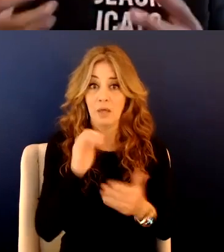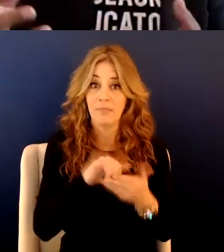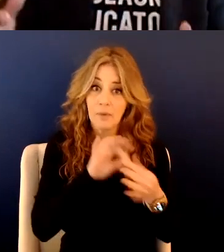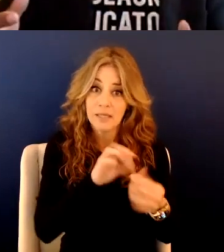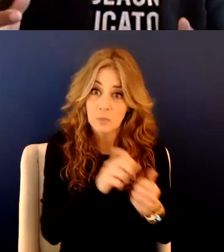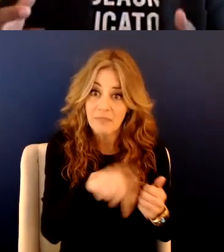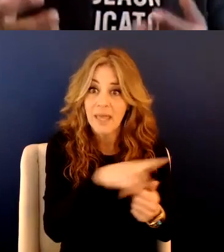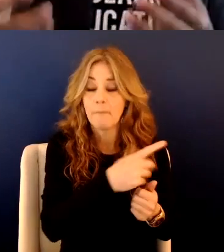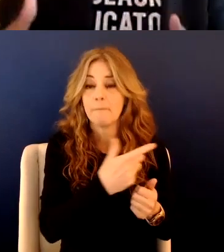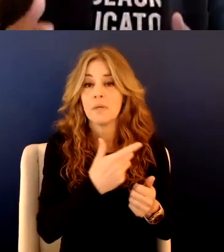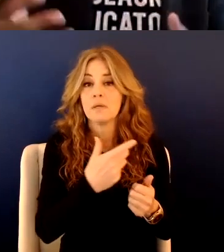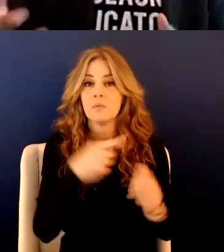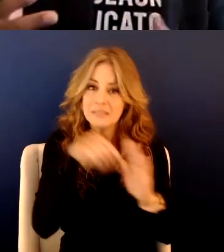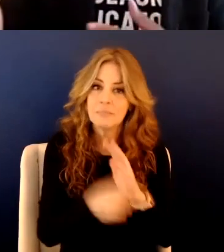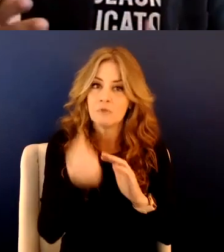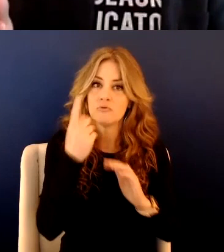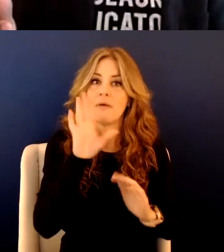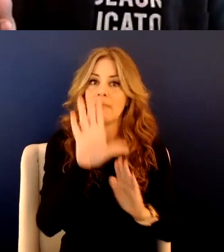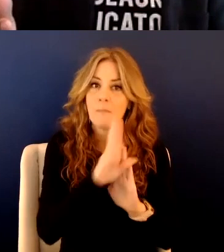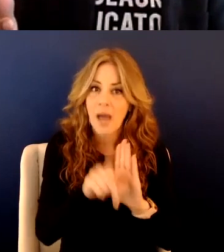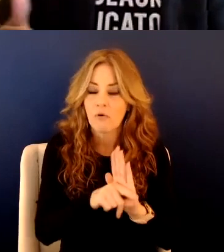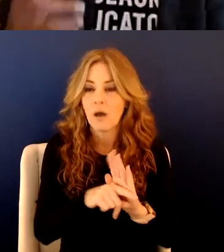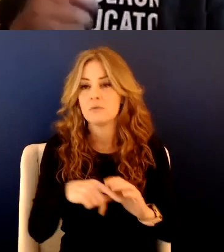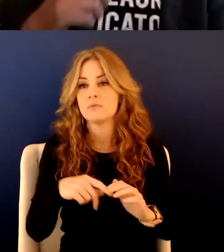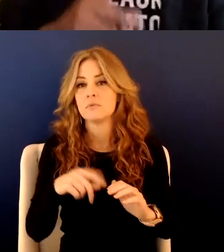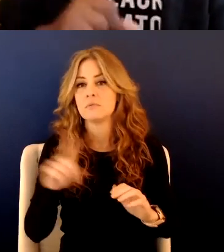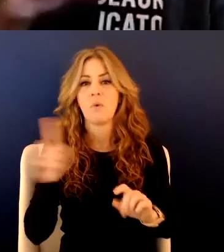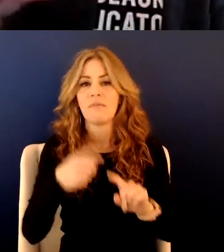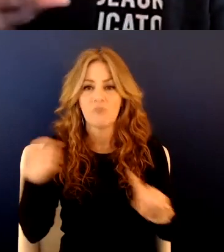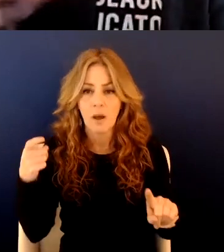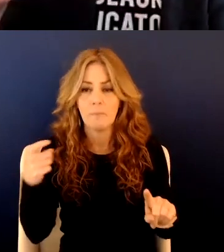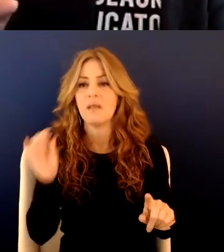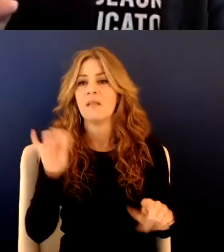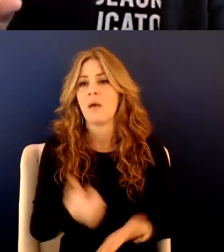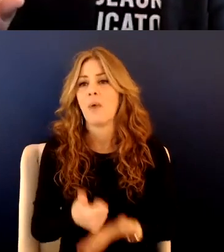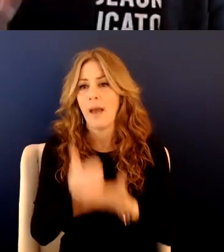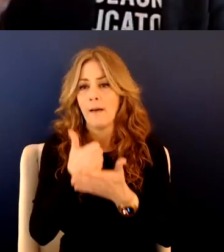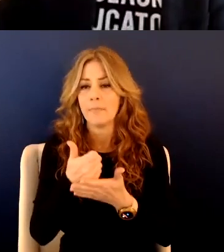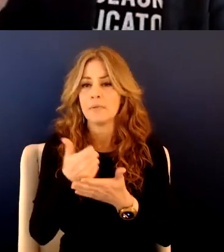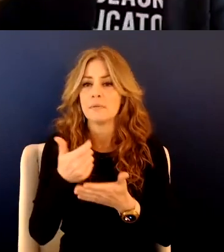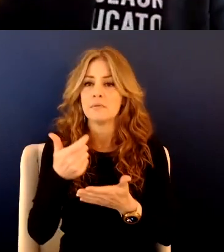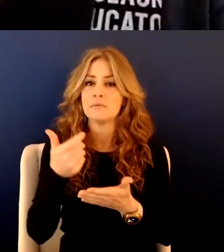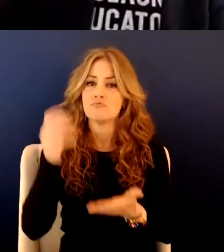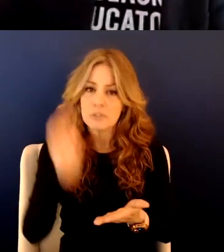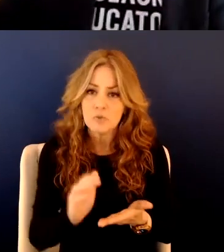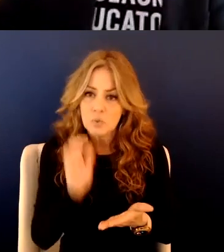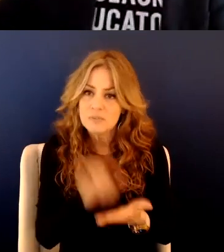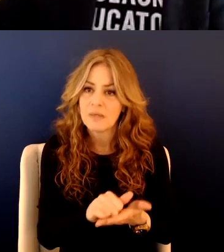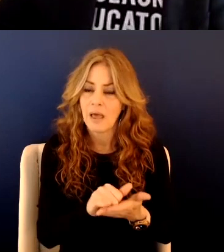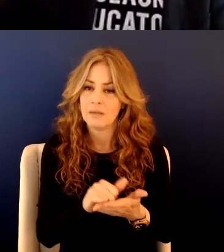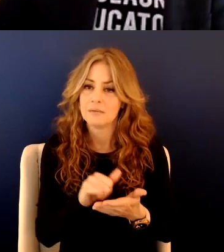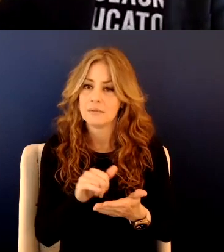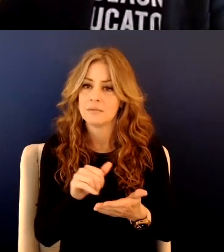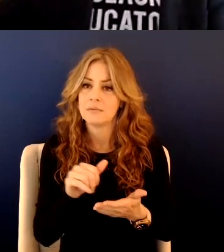to deeply understand their backgrounds and where they have come from, I think that would help remediate against that. And again, not positioning